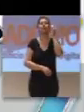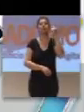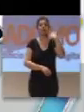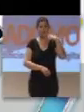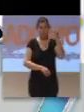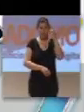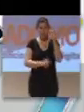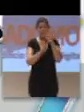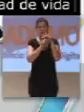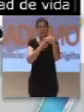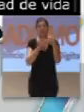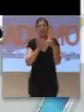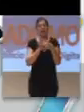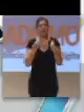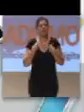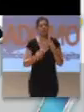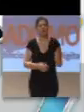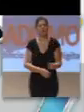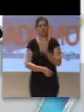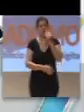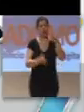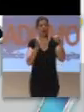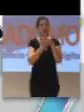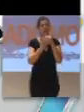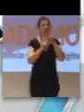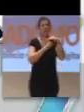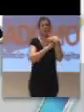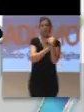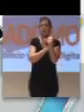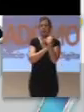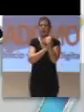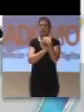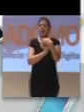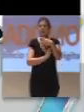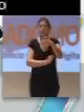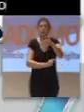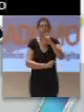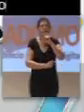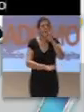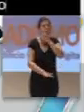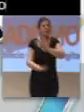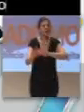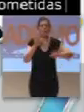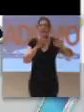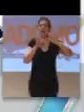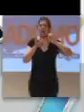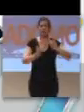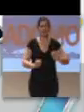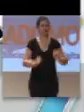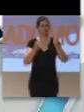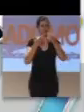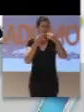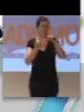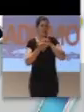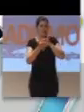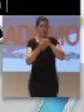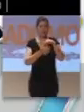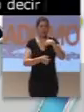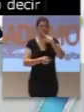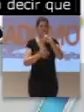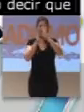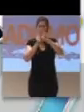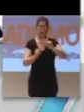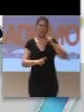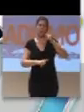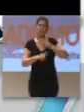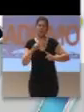have managed to improve their quality of life and to solve very difficult situations thanks to this service. I